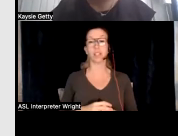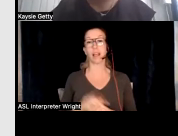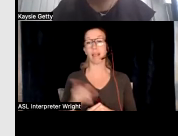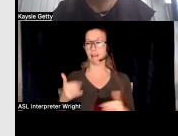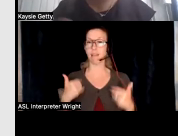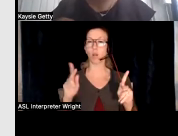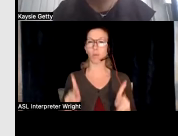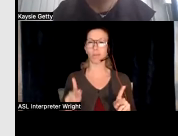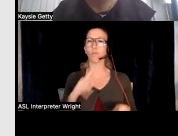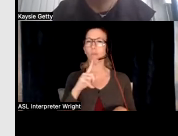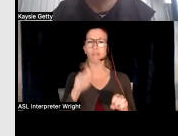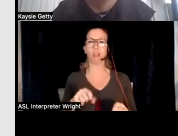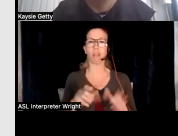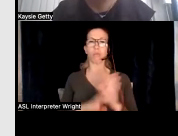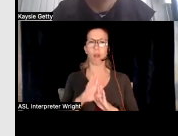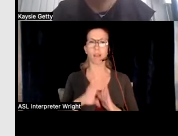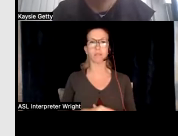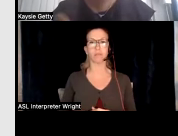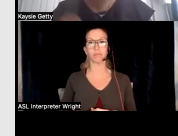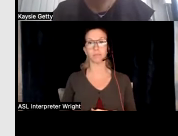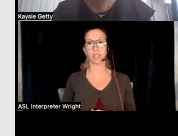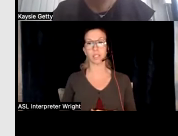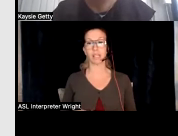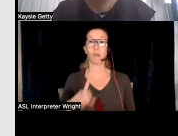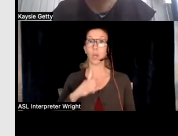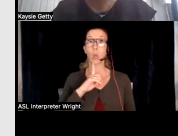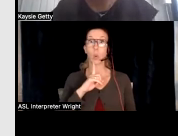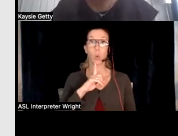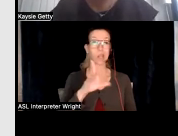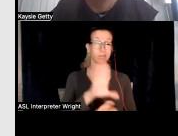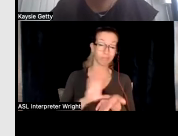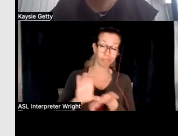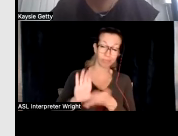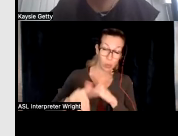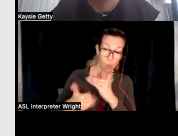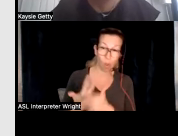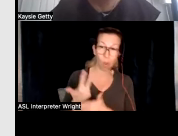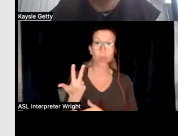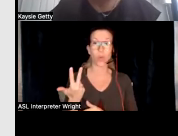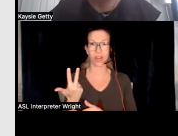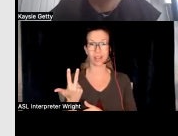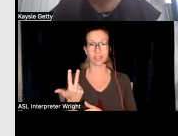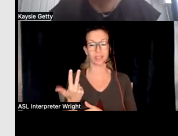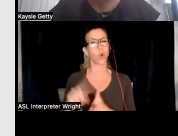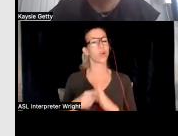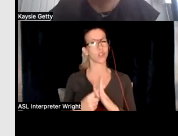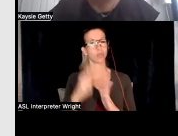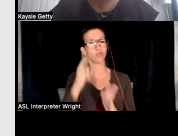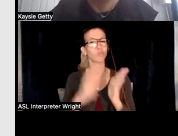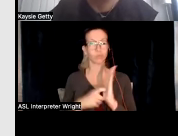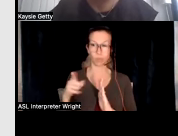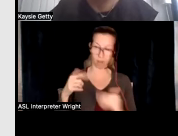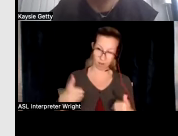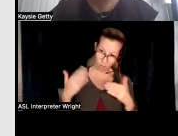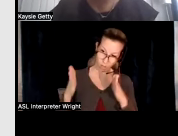really thrive. And when we really invest all three of these things, we really start to see a young person be able to